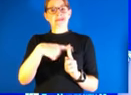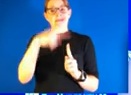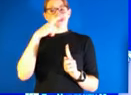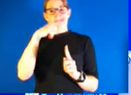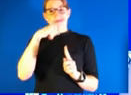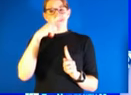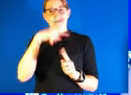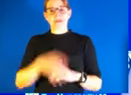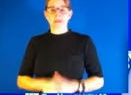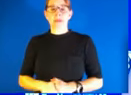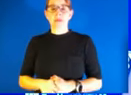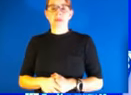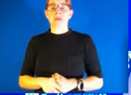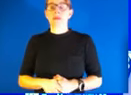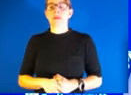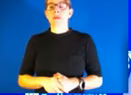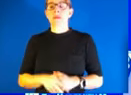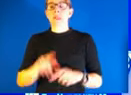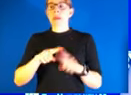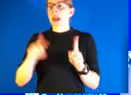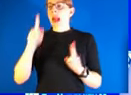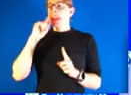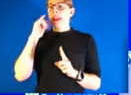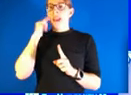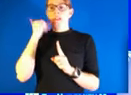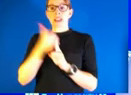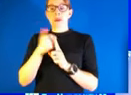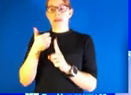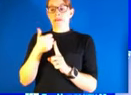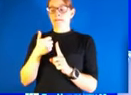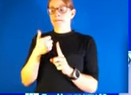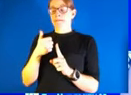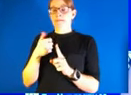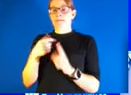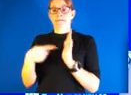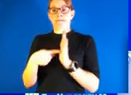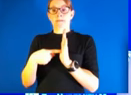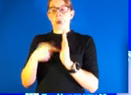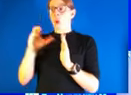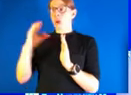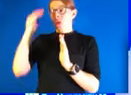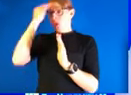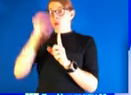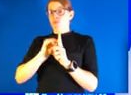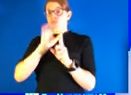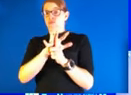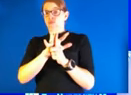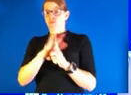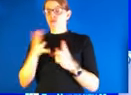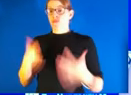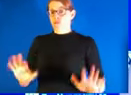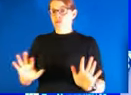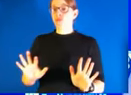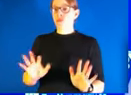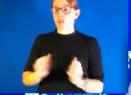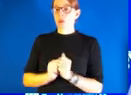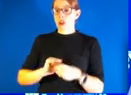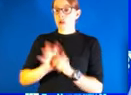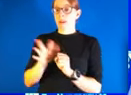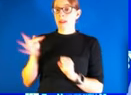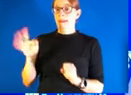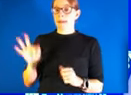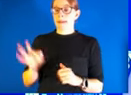positives. But I think if somebody is symptomatic or if they know they have been exposed to somebody with COVID-19 and they